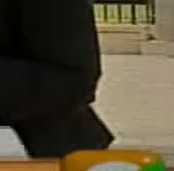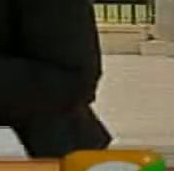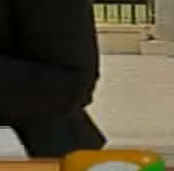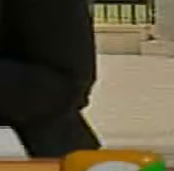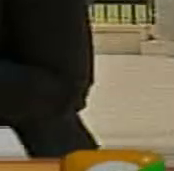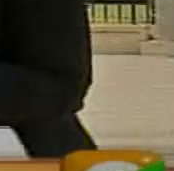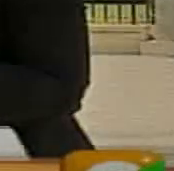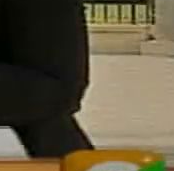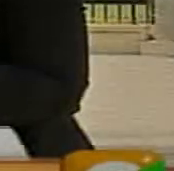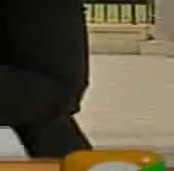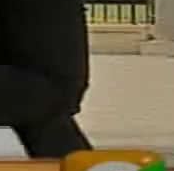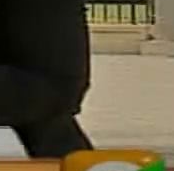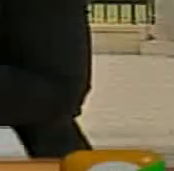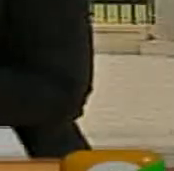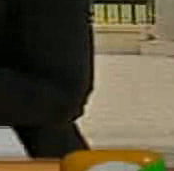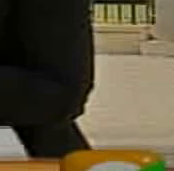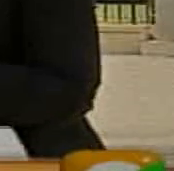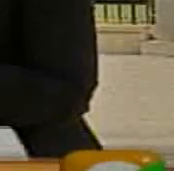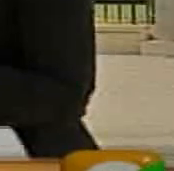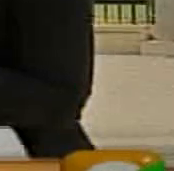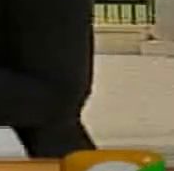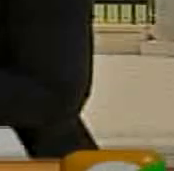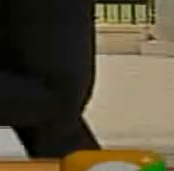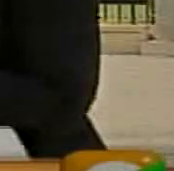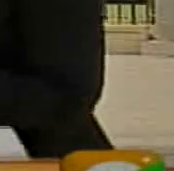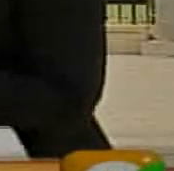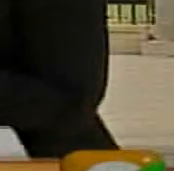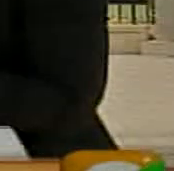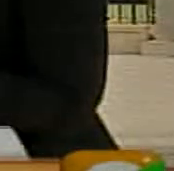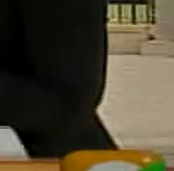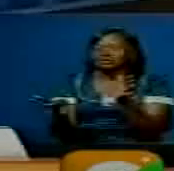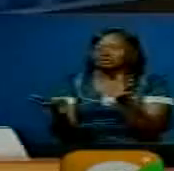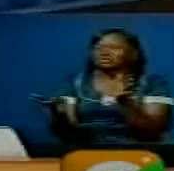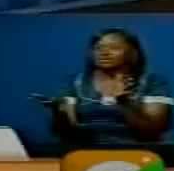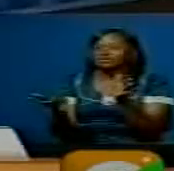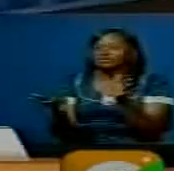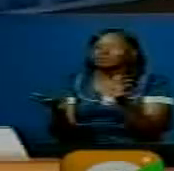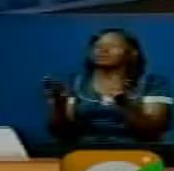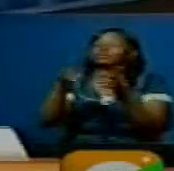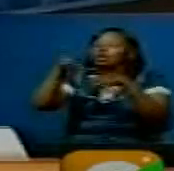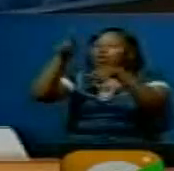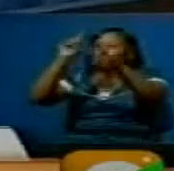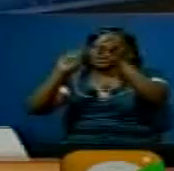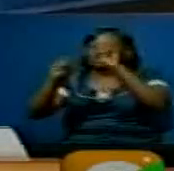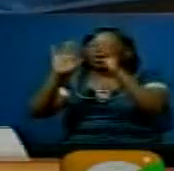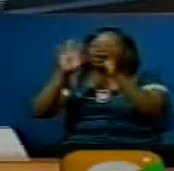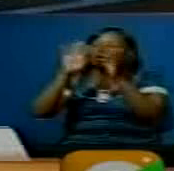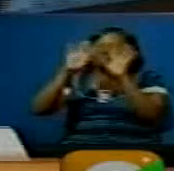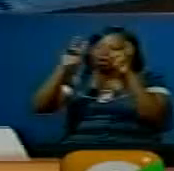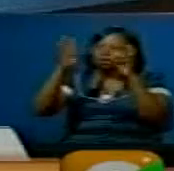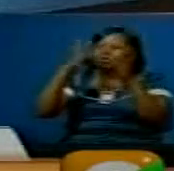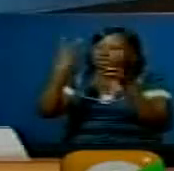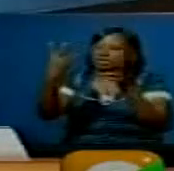so that it doesn't go through, because they had vowed beginning yesterday that they would not allow this bill to go through because they thought it is a bad